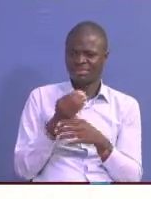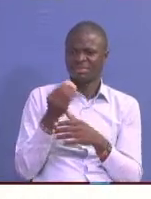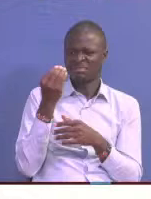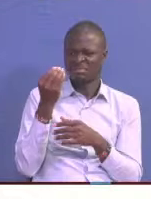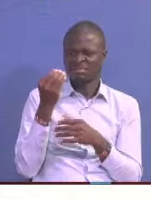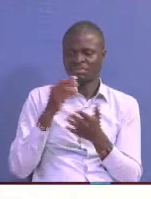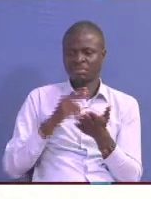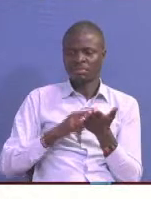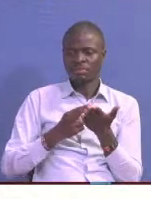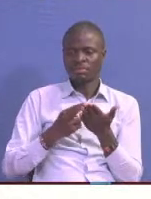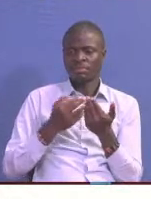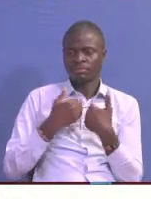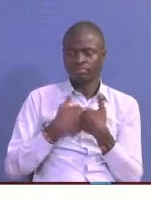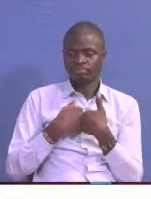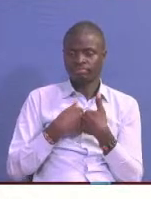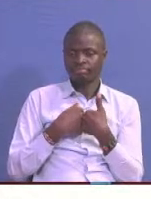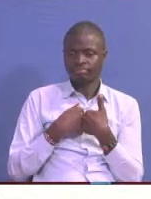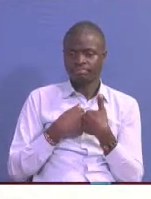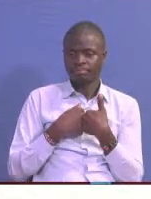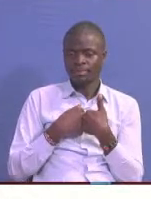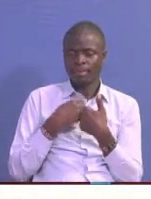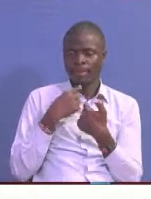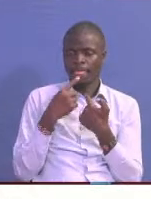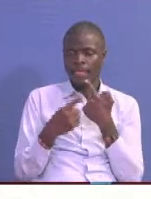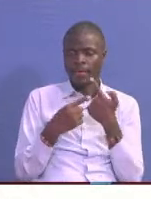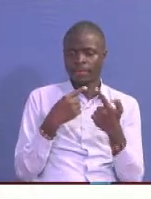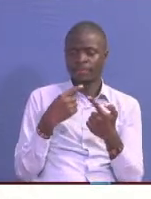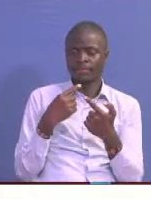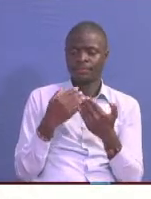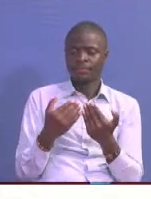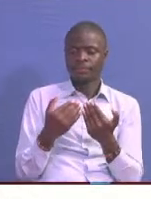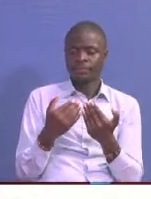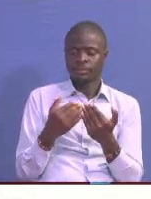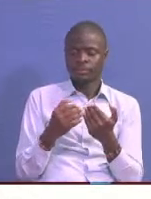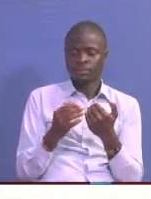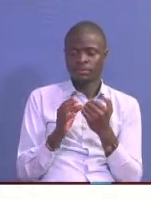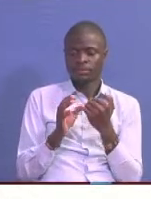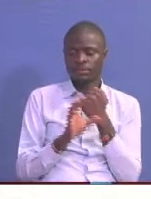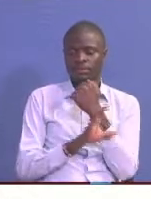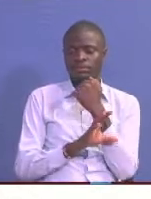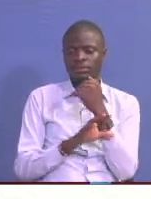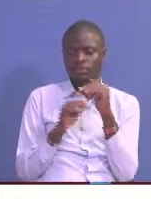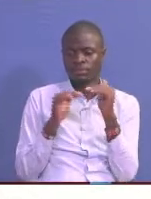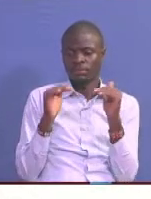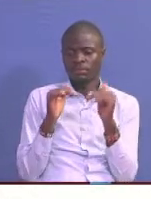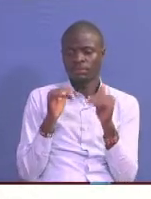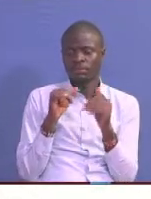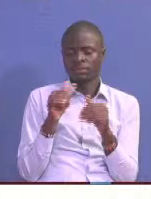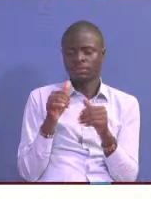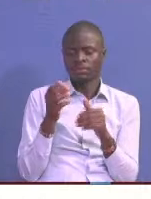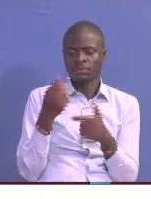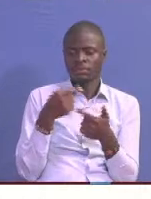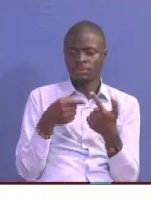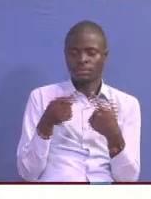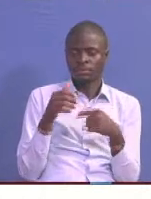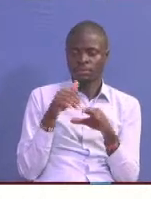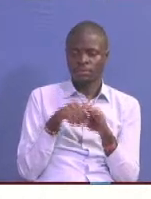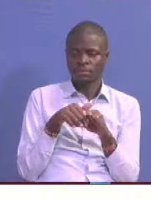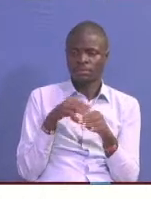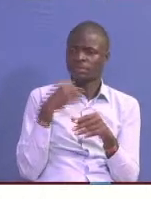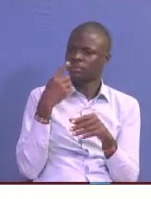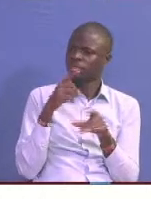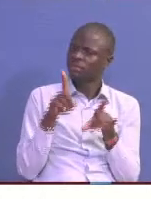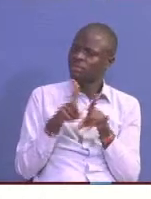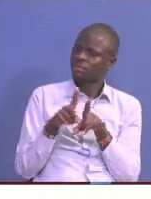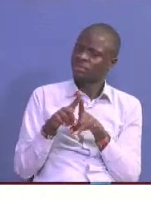that we have. He talked about now at country level, and this is where we also come in as scholars who